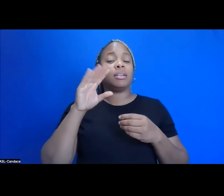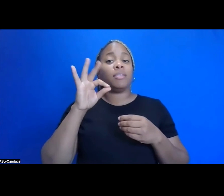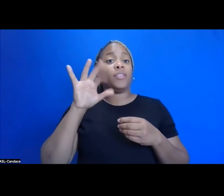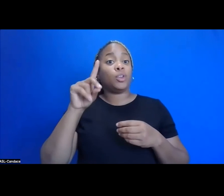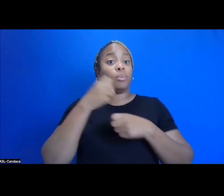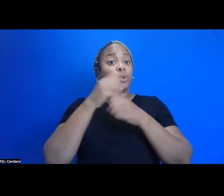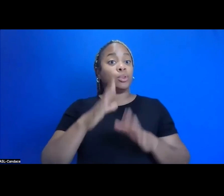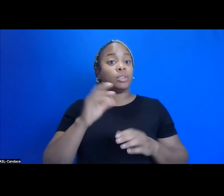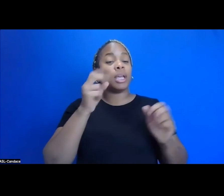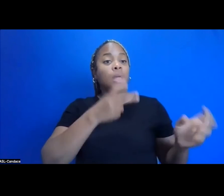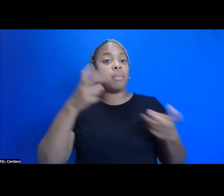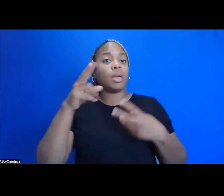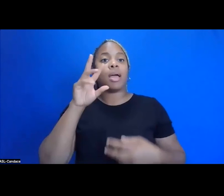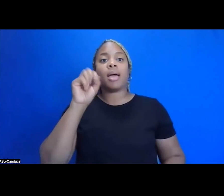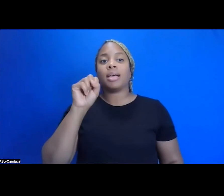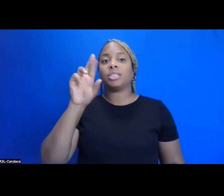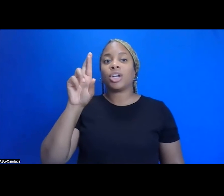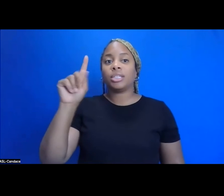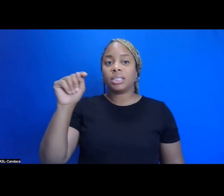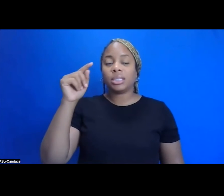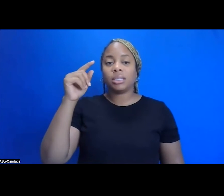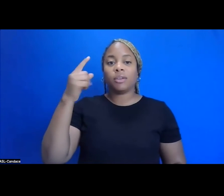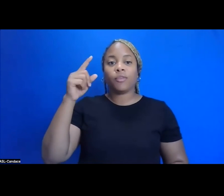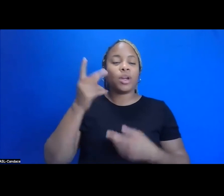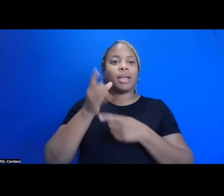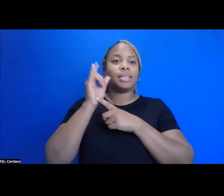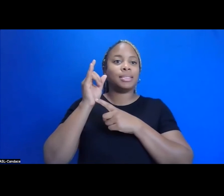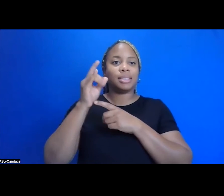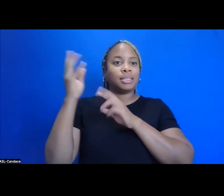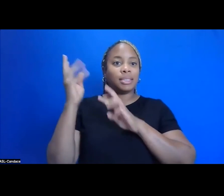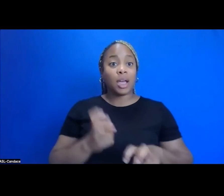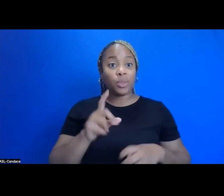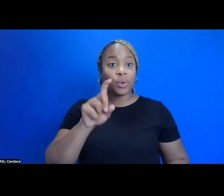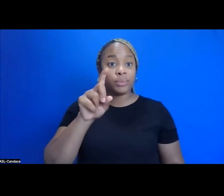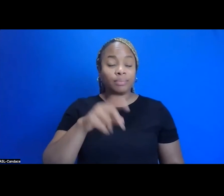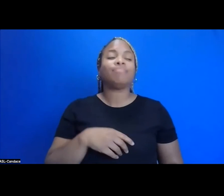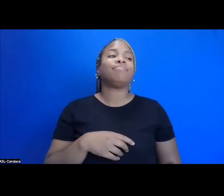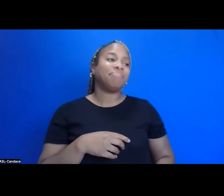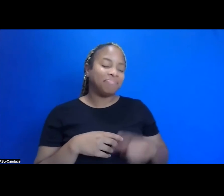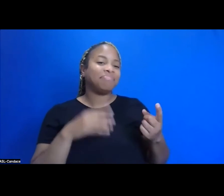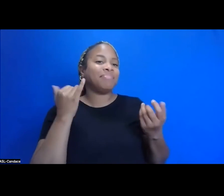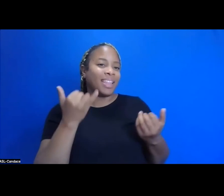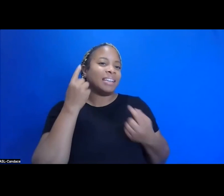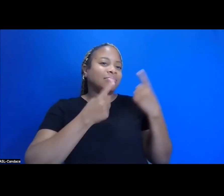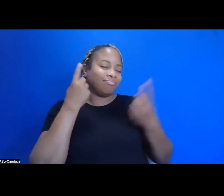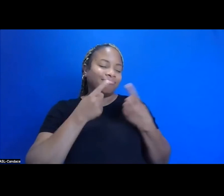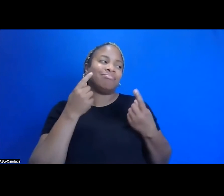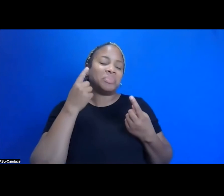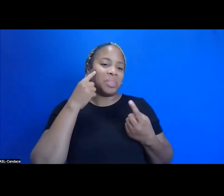simply upload the SRT to the side for instant download? That's definitely something we considered at